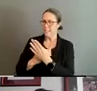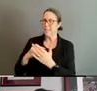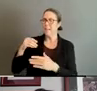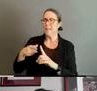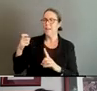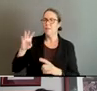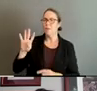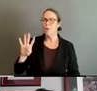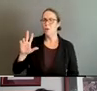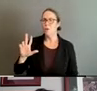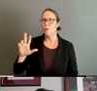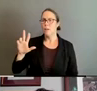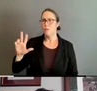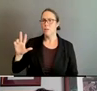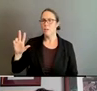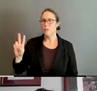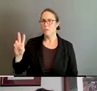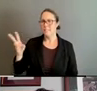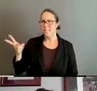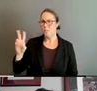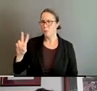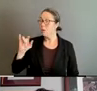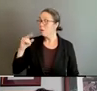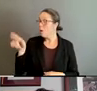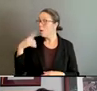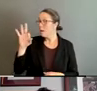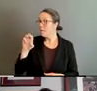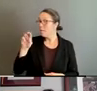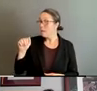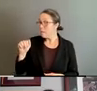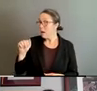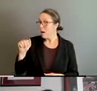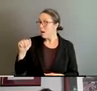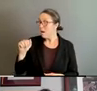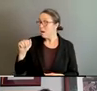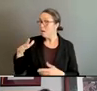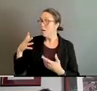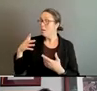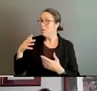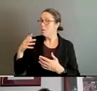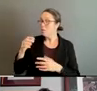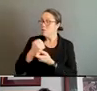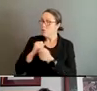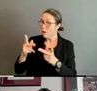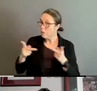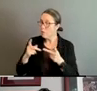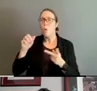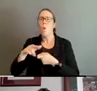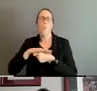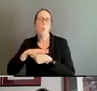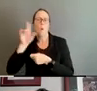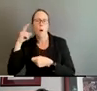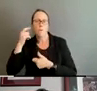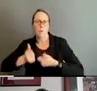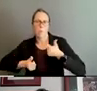Is it only FEMA-supported shelters or local government shelters? They're the local government shelter. So